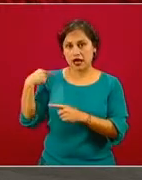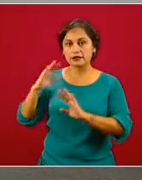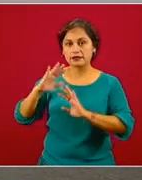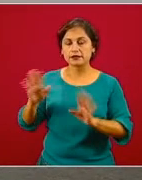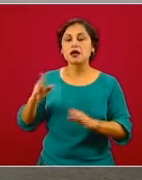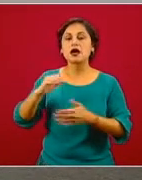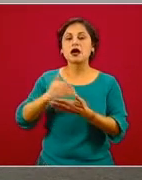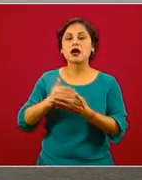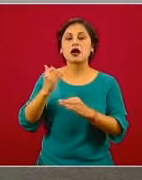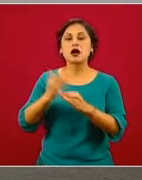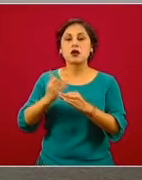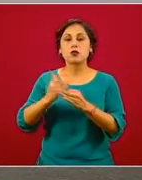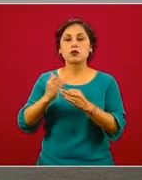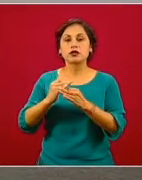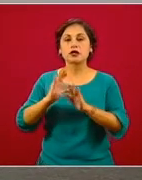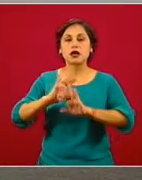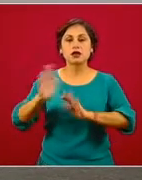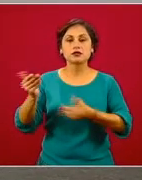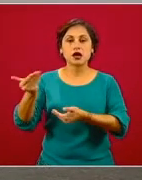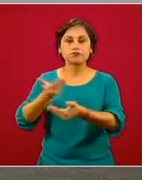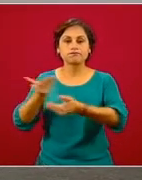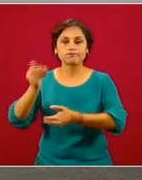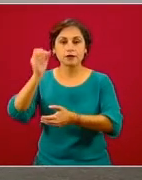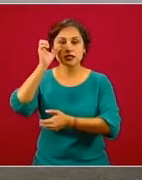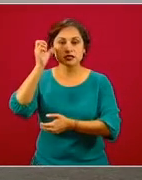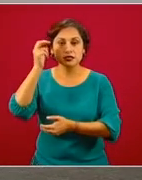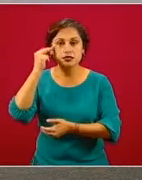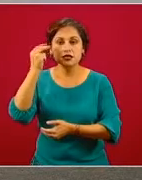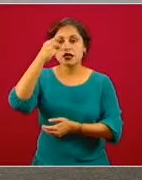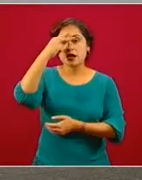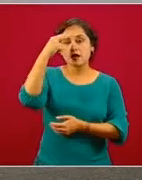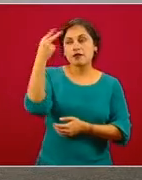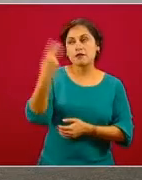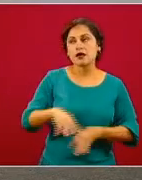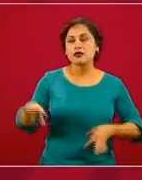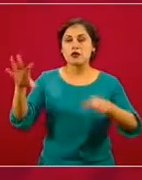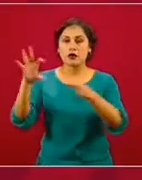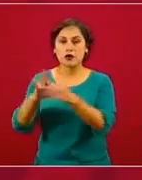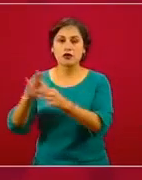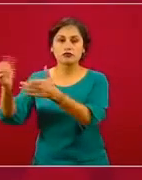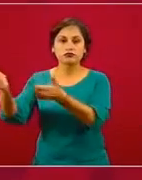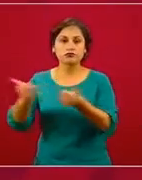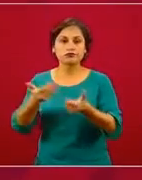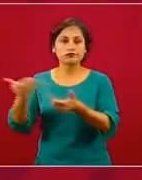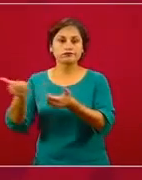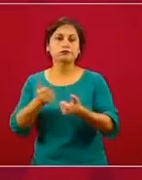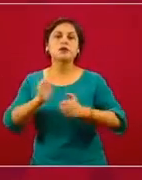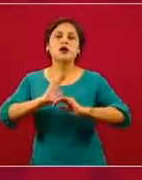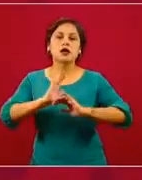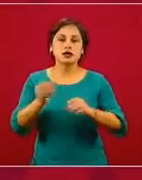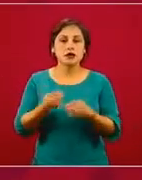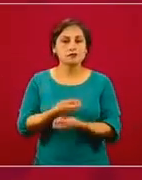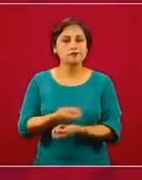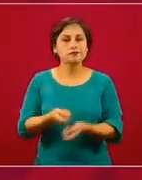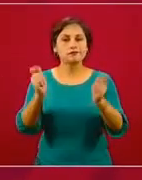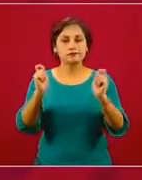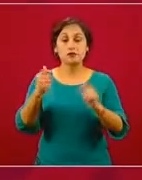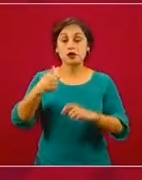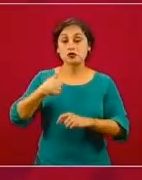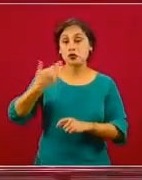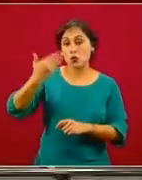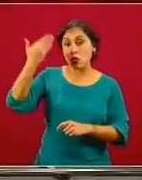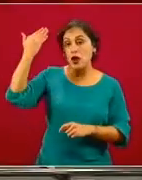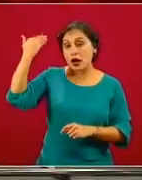afterwards. And then, since we established this air bridge between Mexico and China, we have a